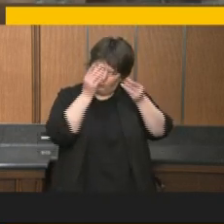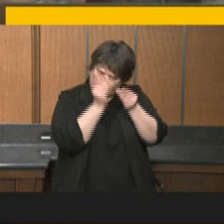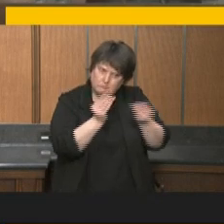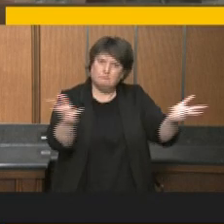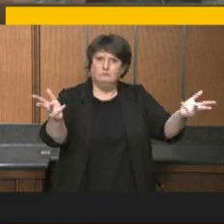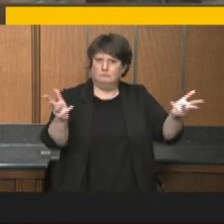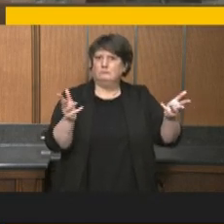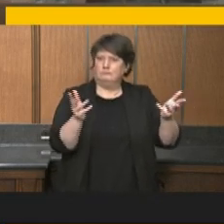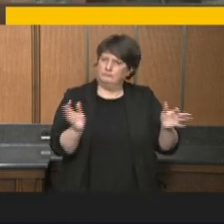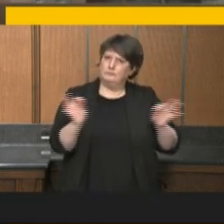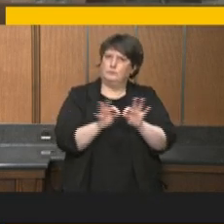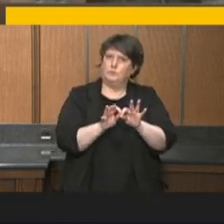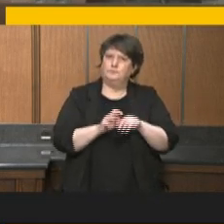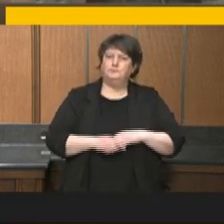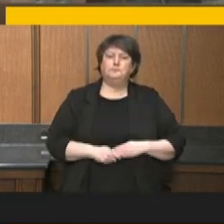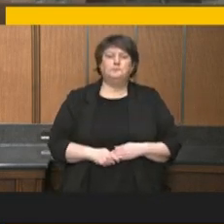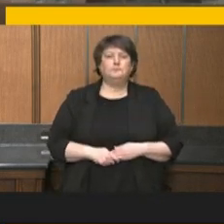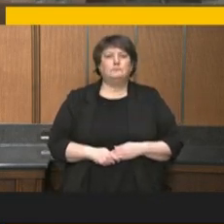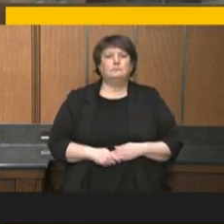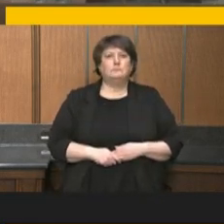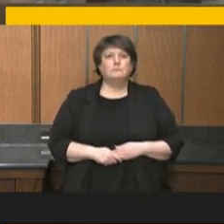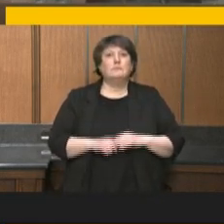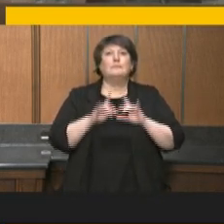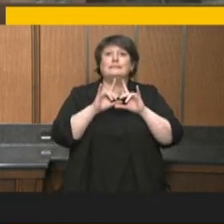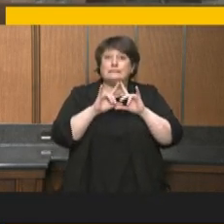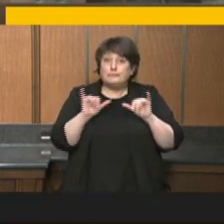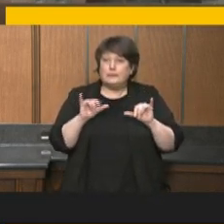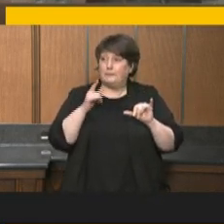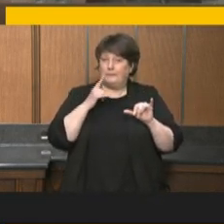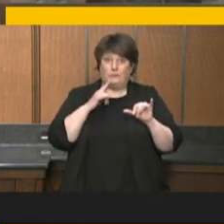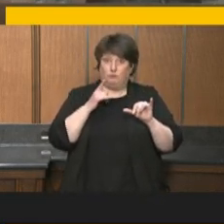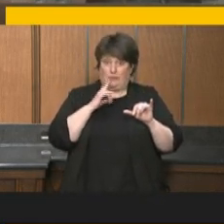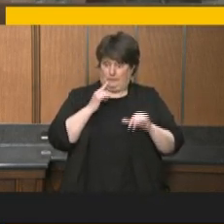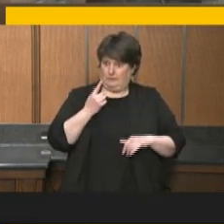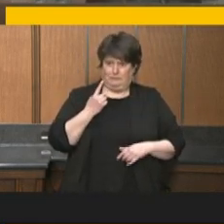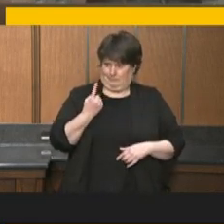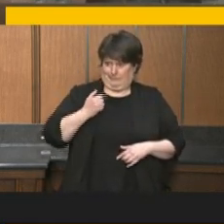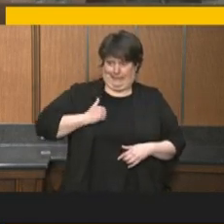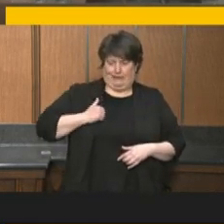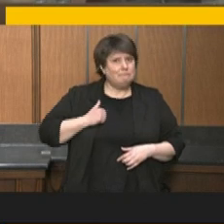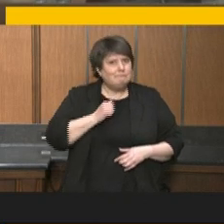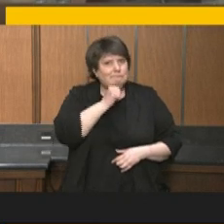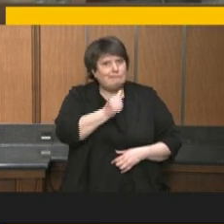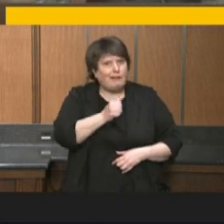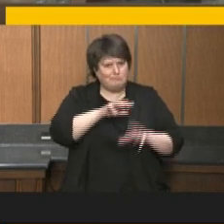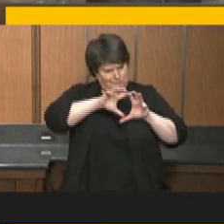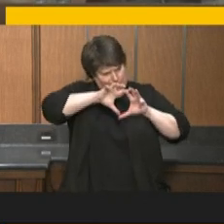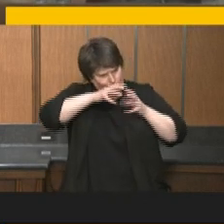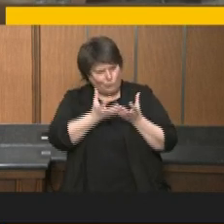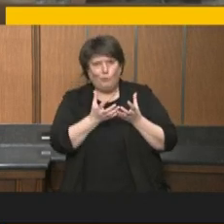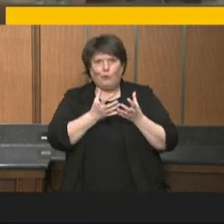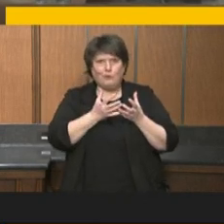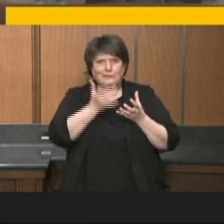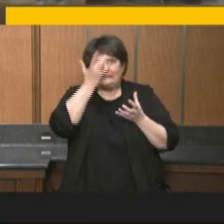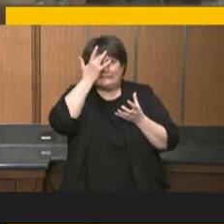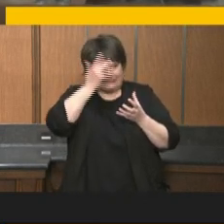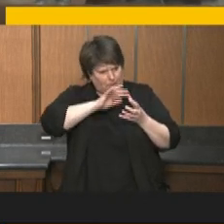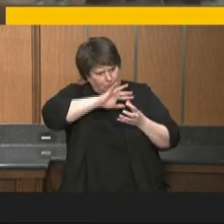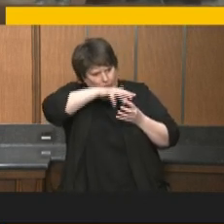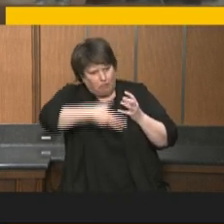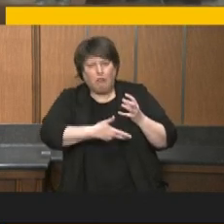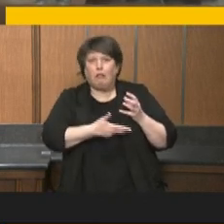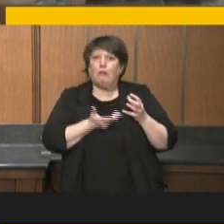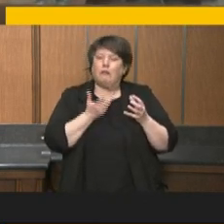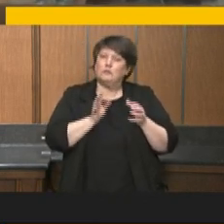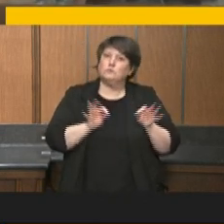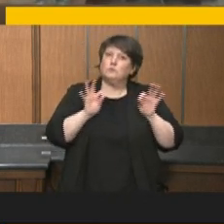the same time, it's very important, because this is a global pandemic, it's very important for the provinces to understand and for Canadians to